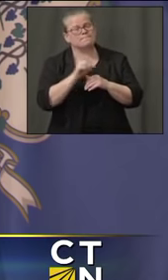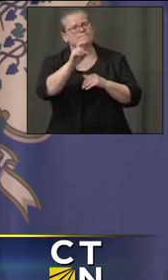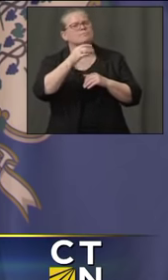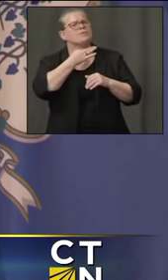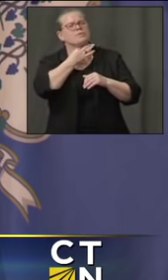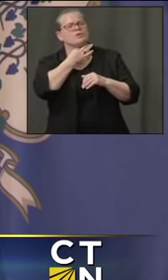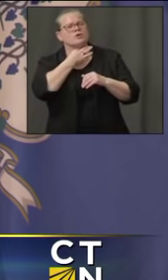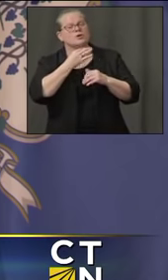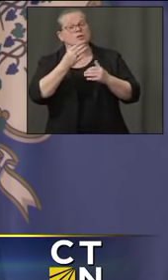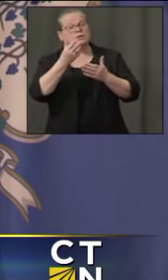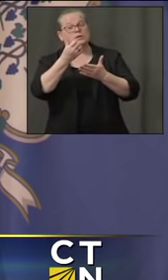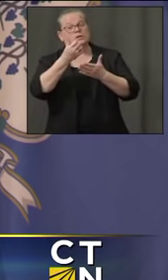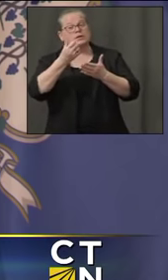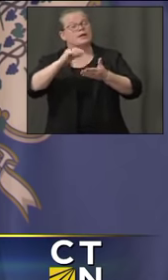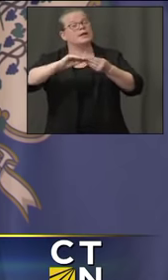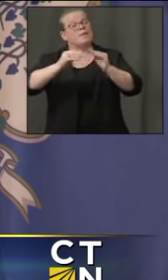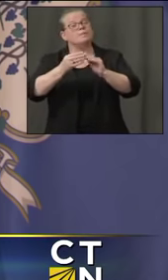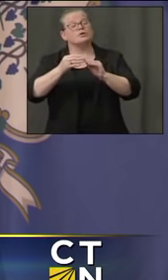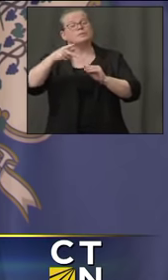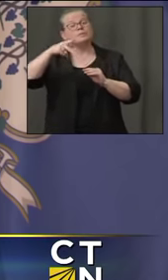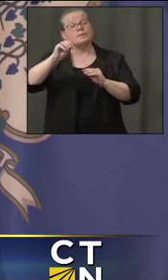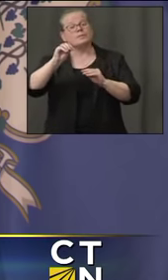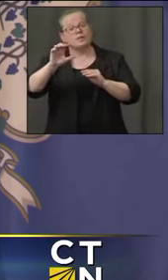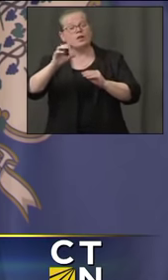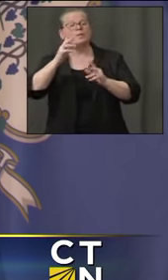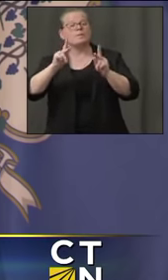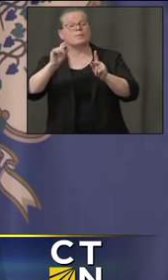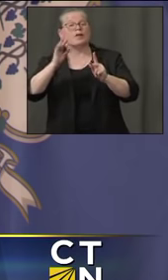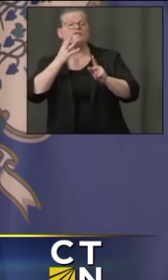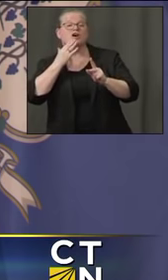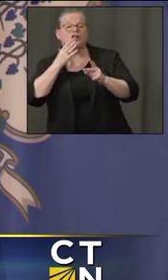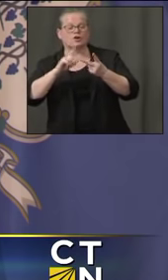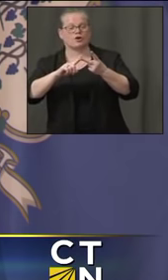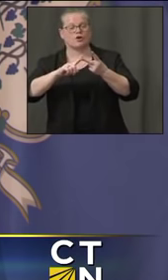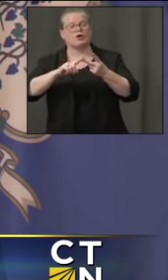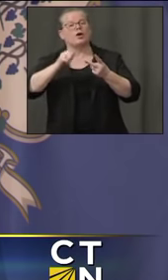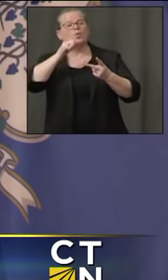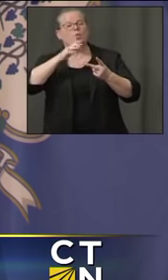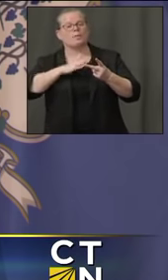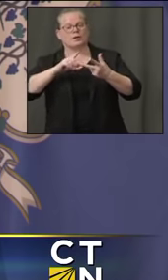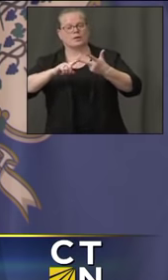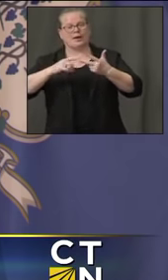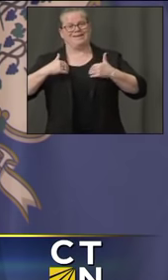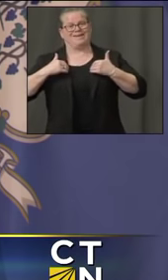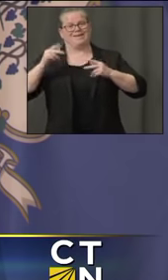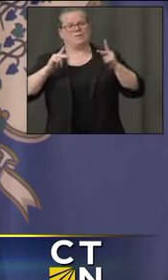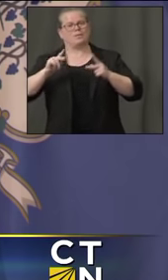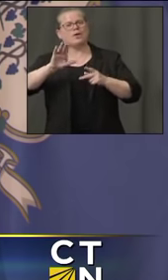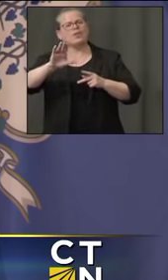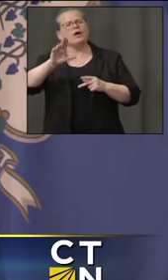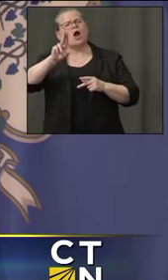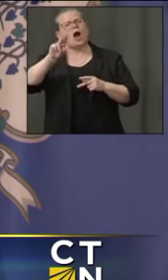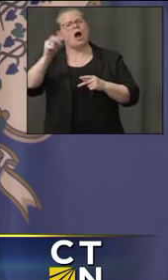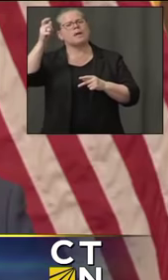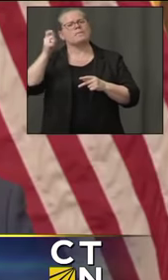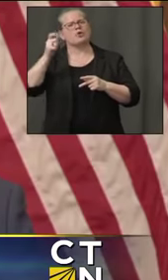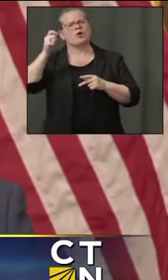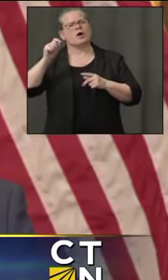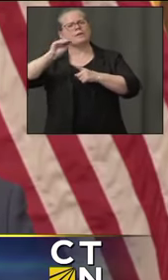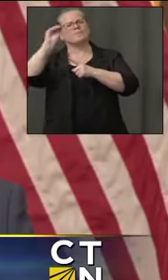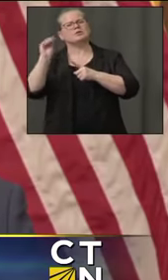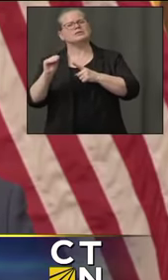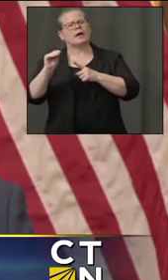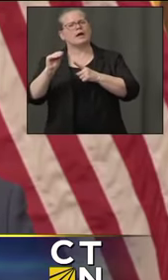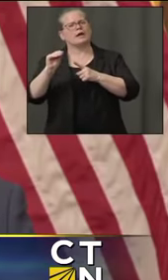people, women, and people of color? I don't have those percentages. Yeah, we'll get back